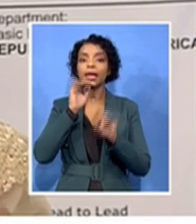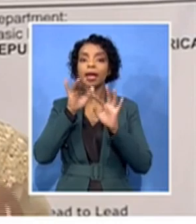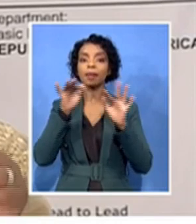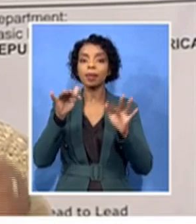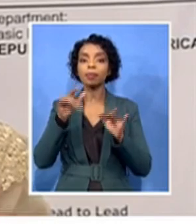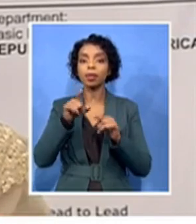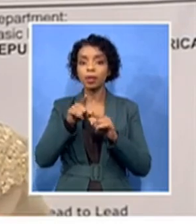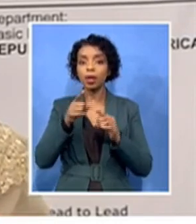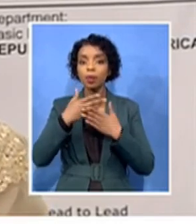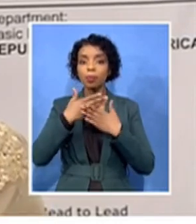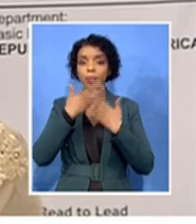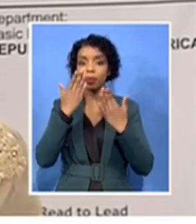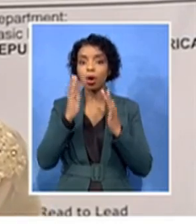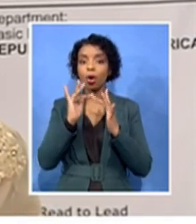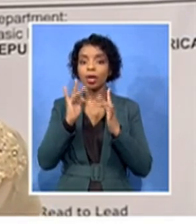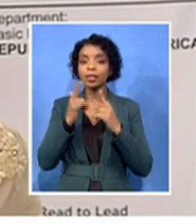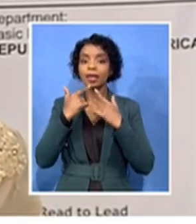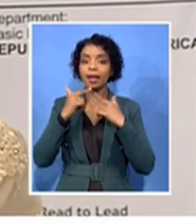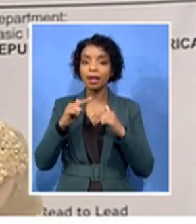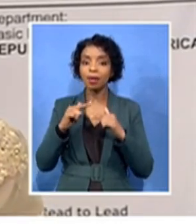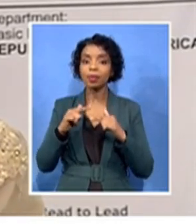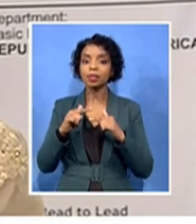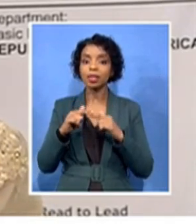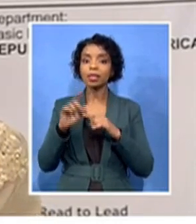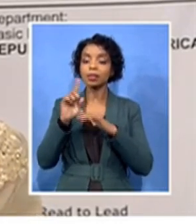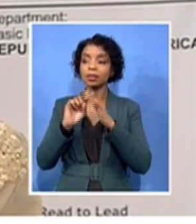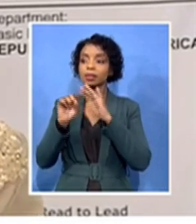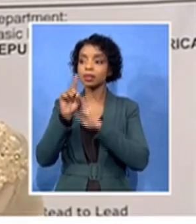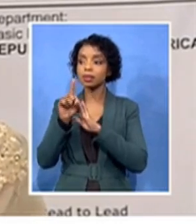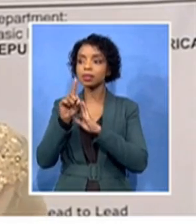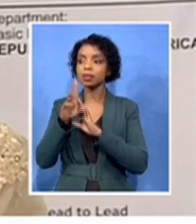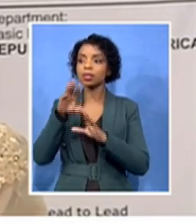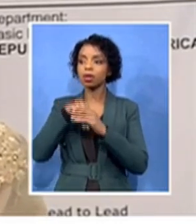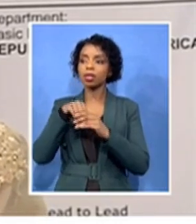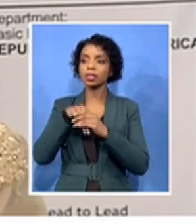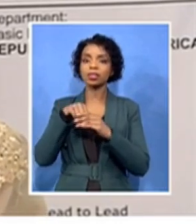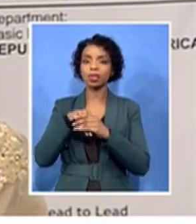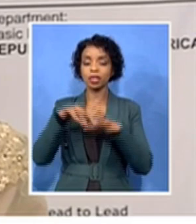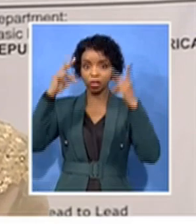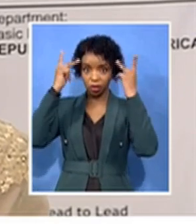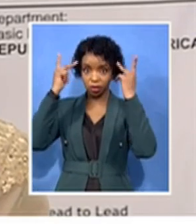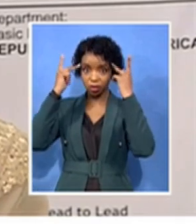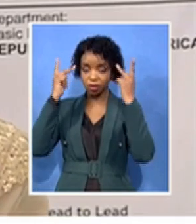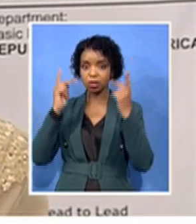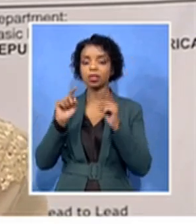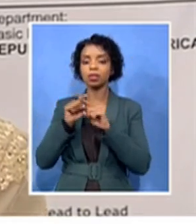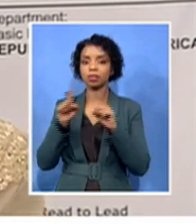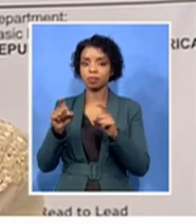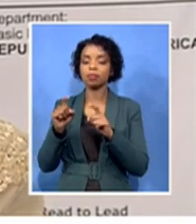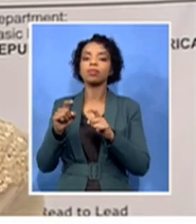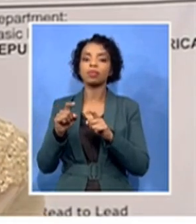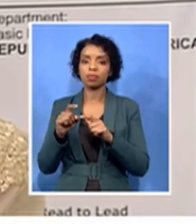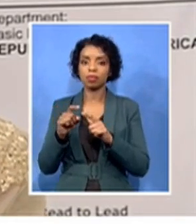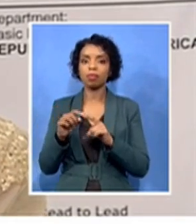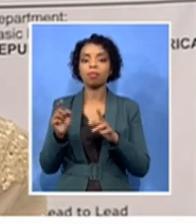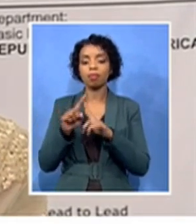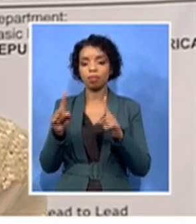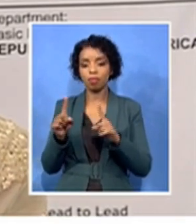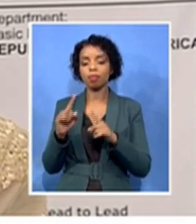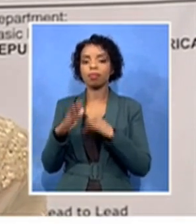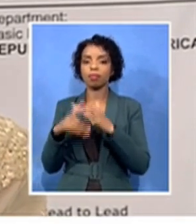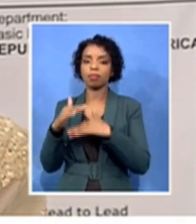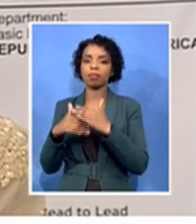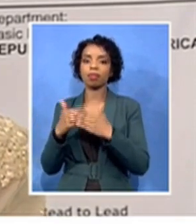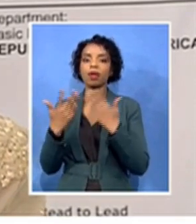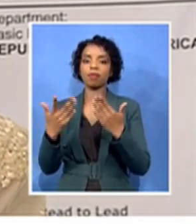university graduates who don't have a teacher qualification, who are busy on the teacher qualification. In 2013, we